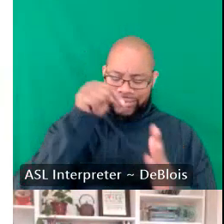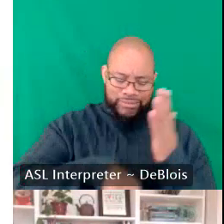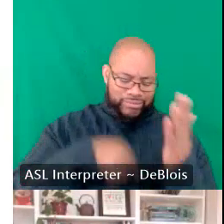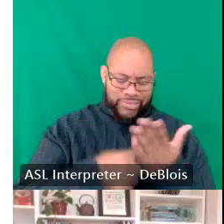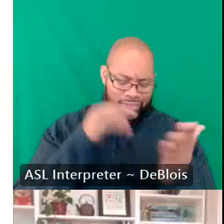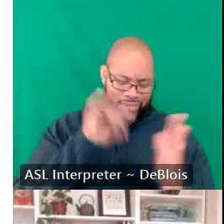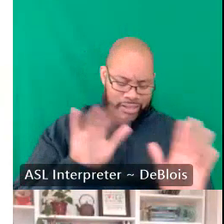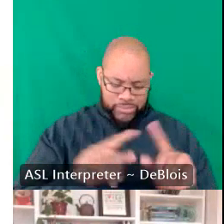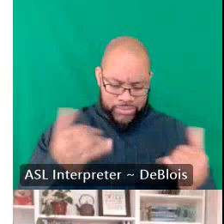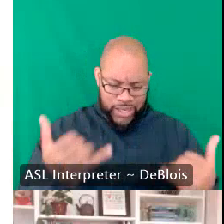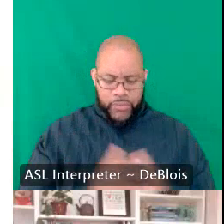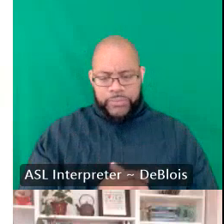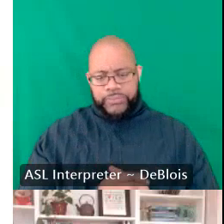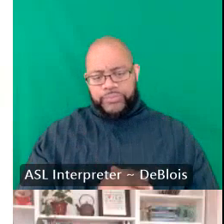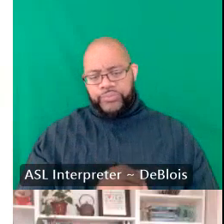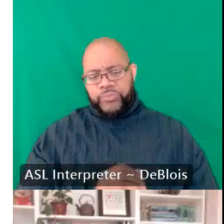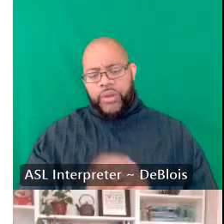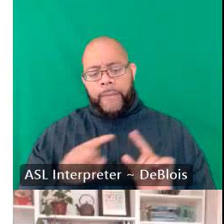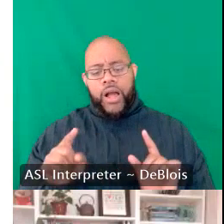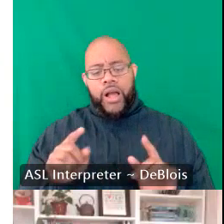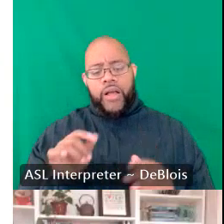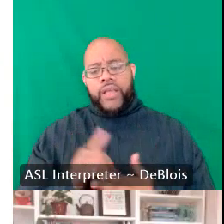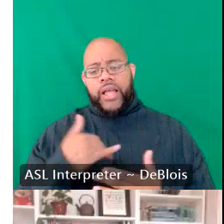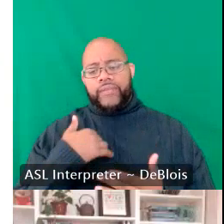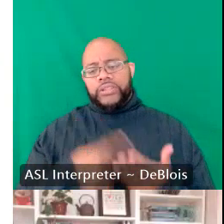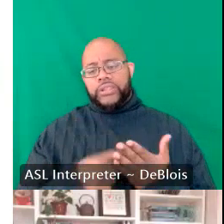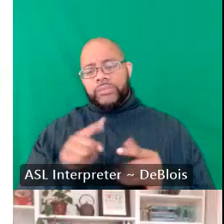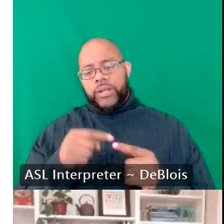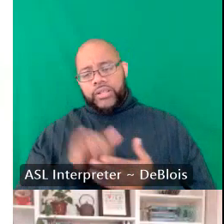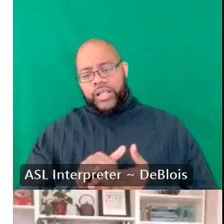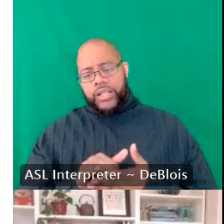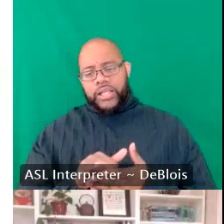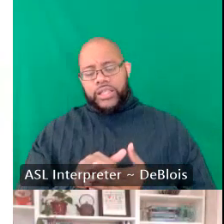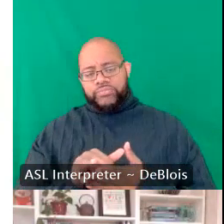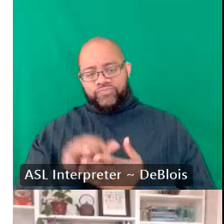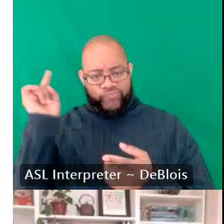that. But to the extent that there's discussion about sequestration,